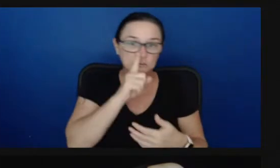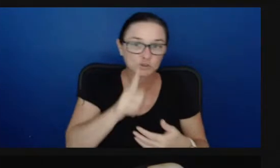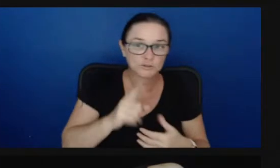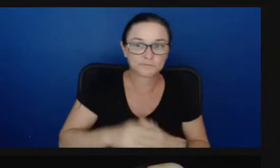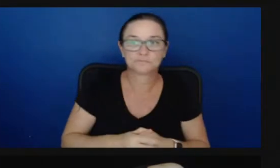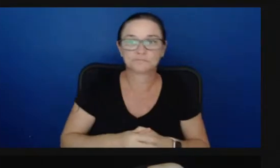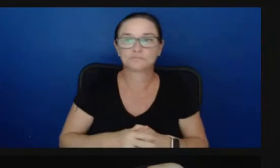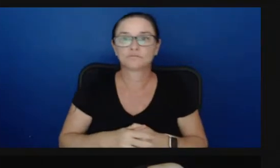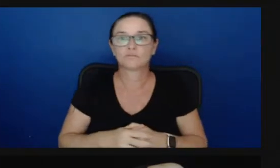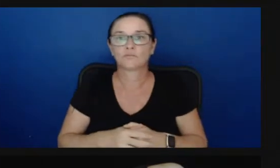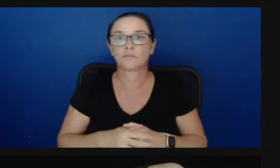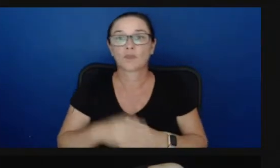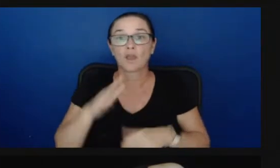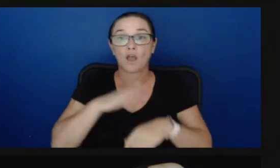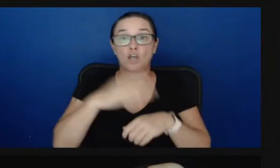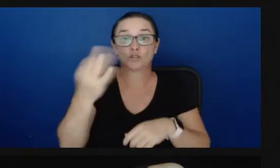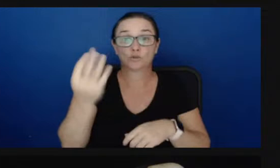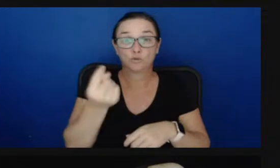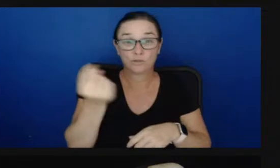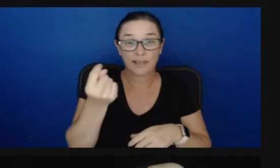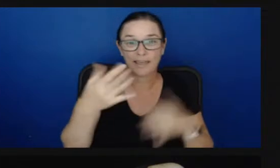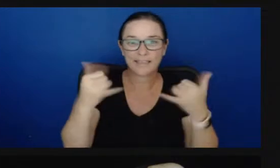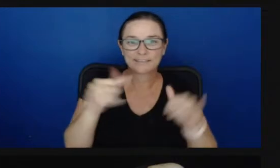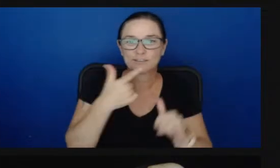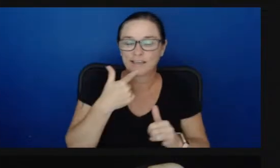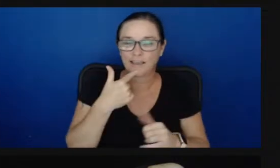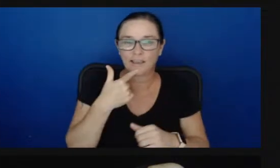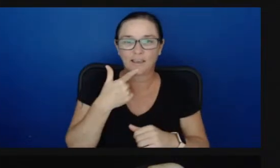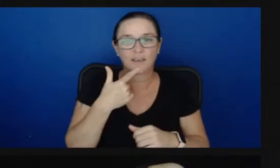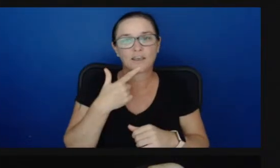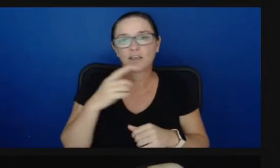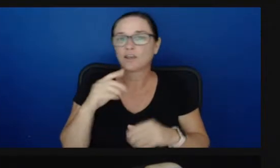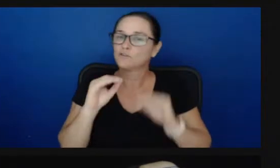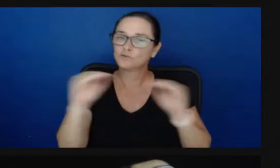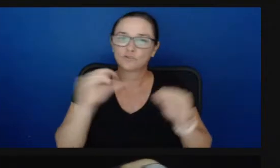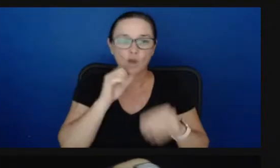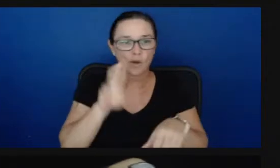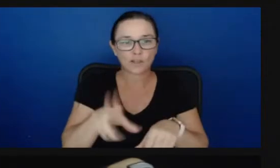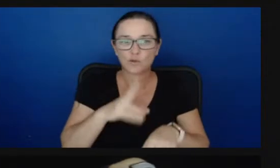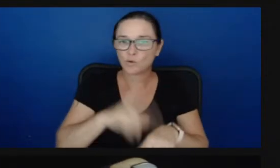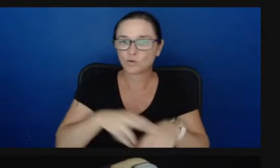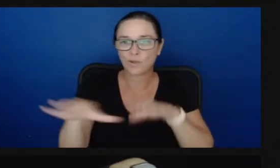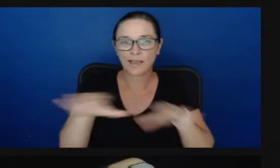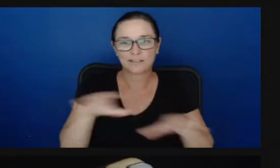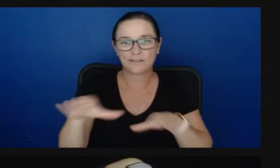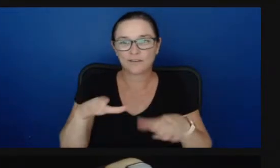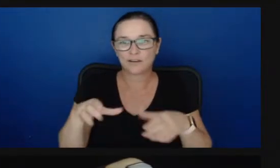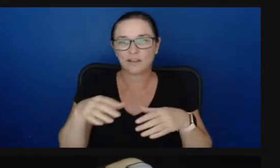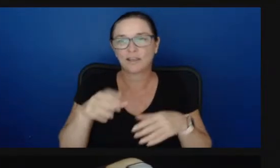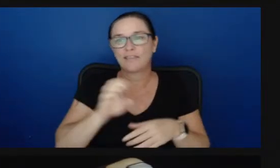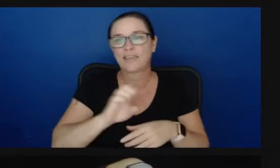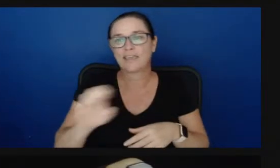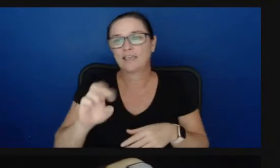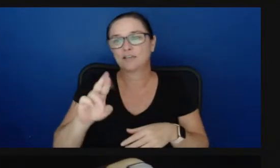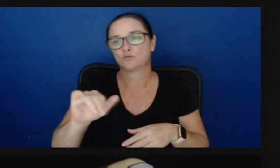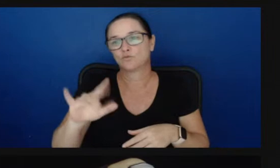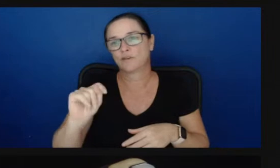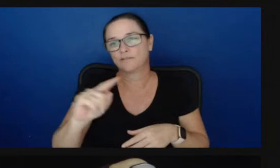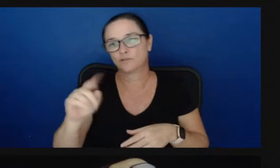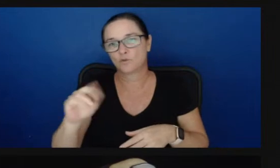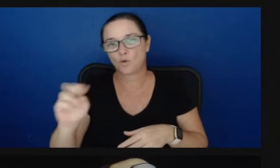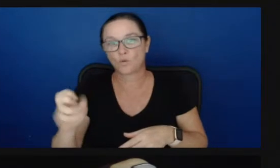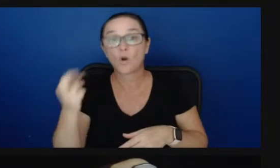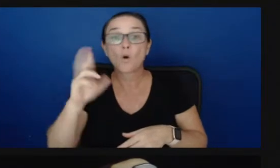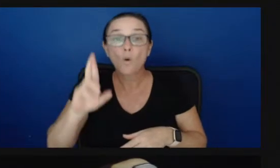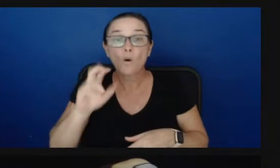Here on Tuesday, they still say no unusual activity along the East Rift Zone or the Southwest